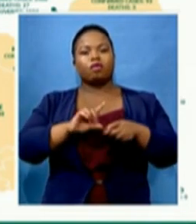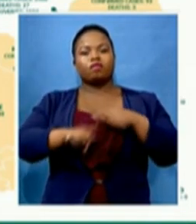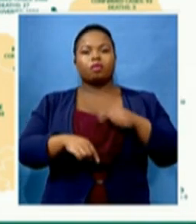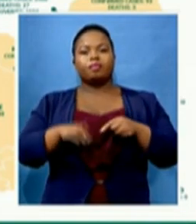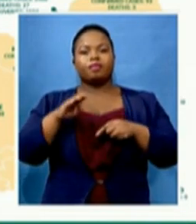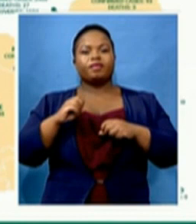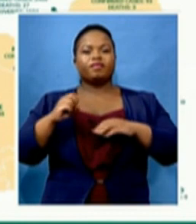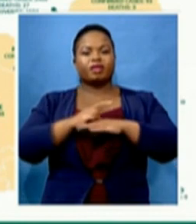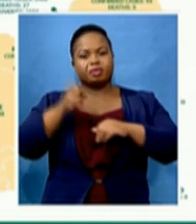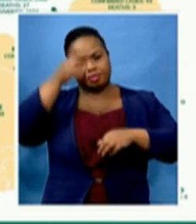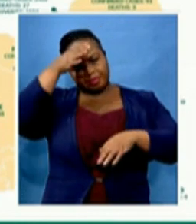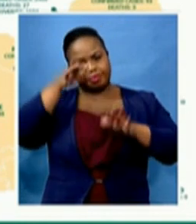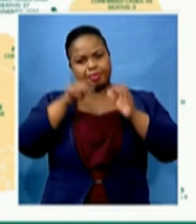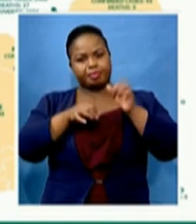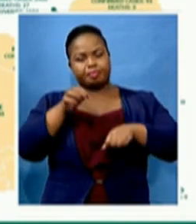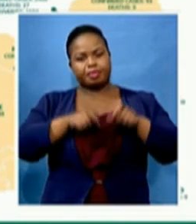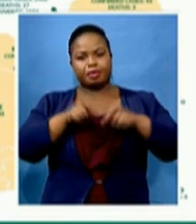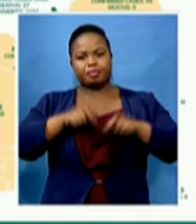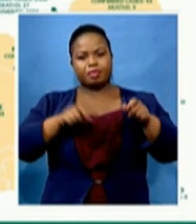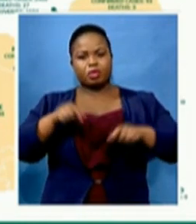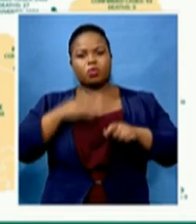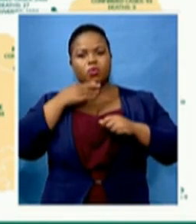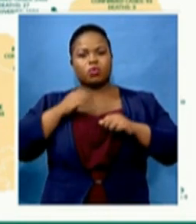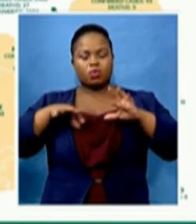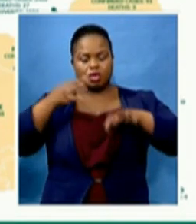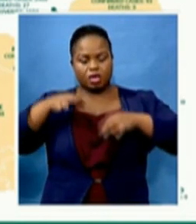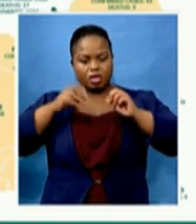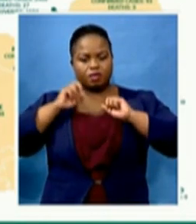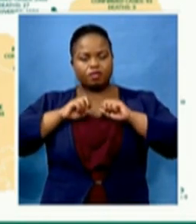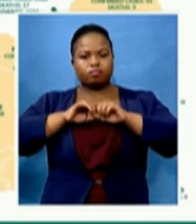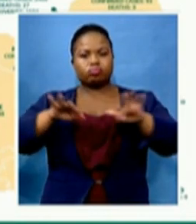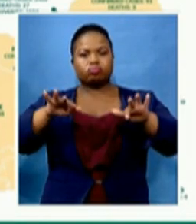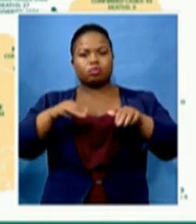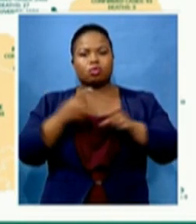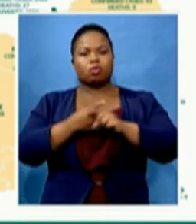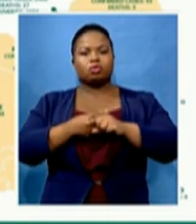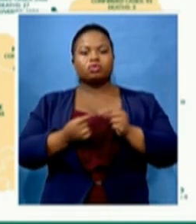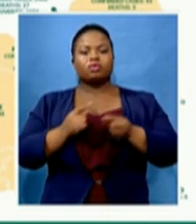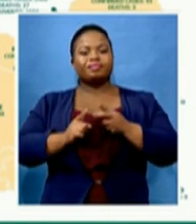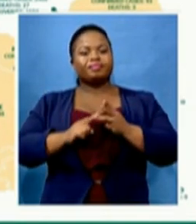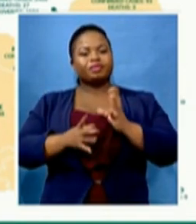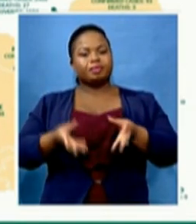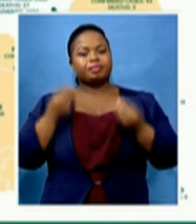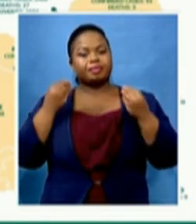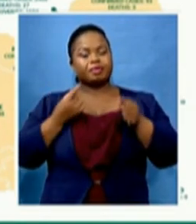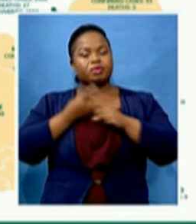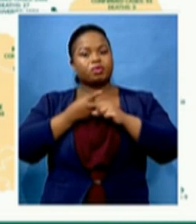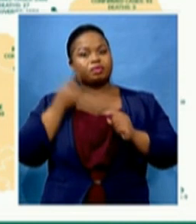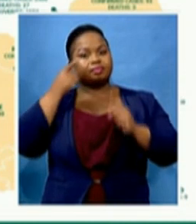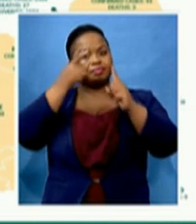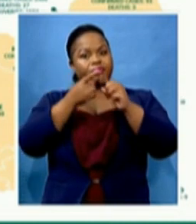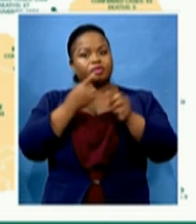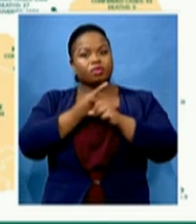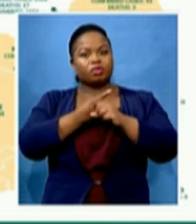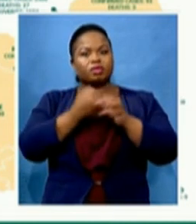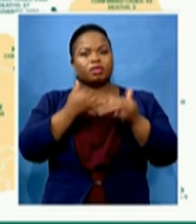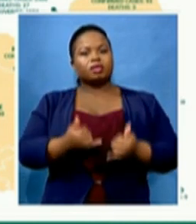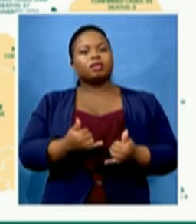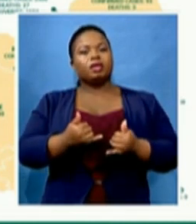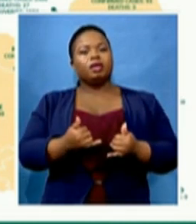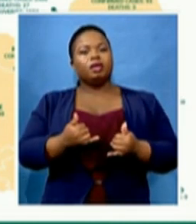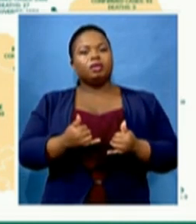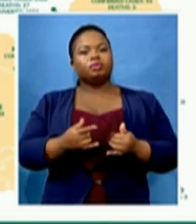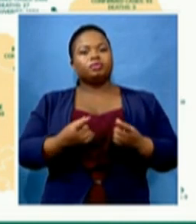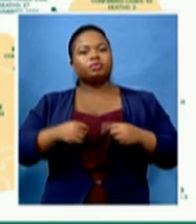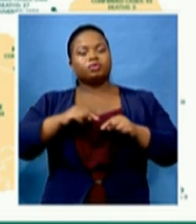the key model assumptions and parameters. Our projections are updated regularly. As the presenters before me have emphasized, we